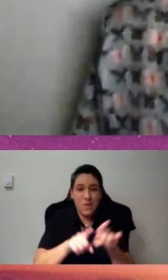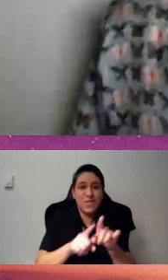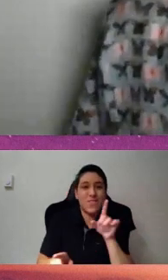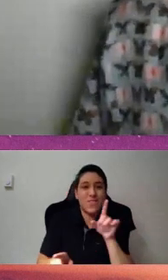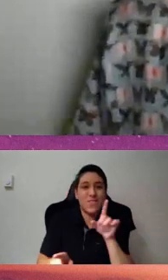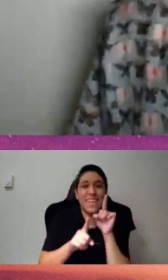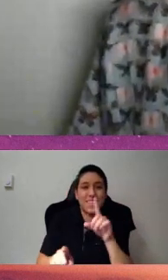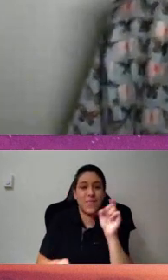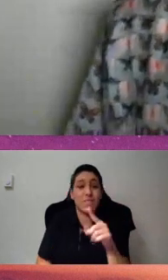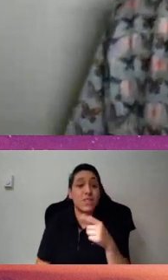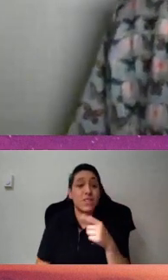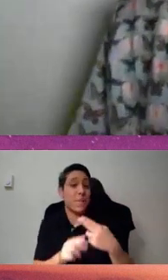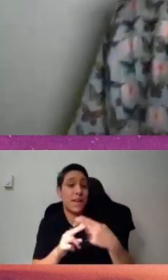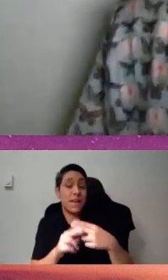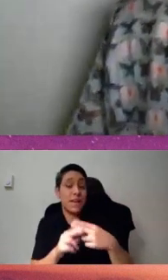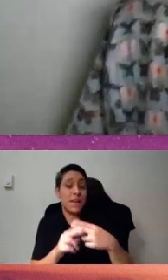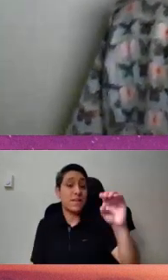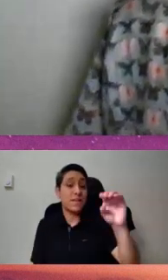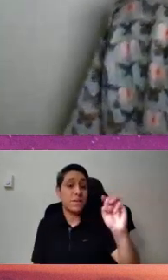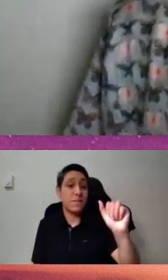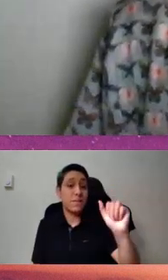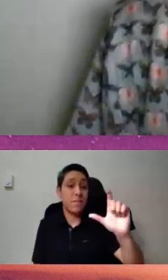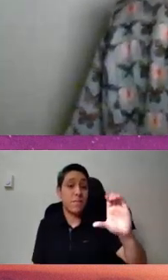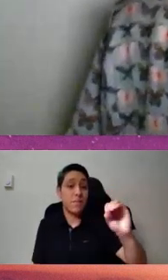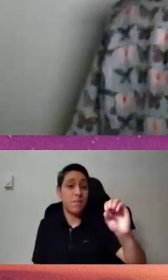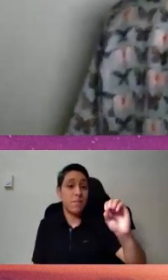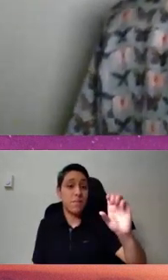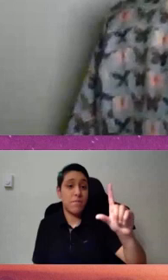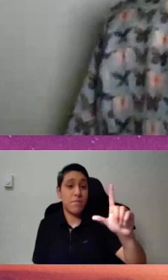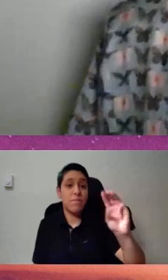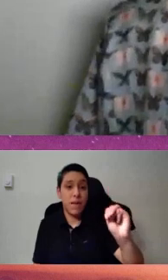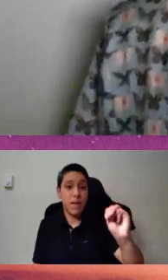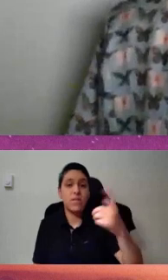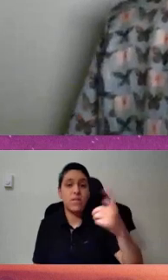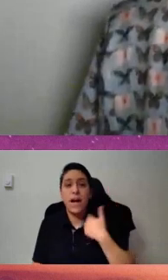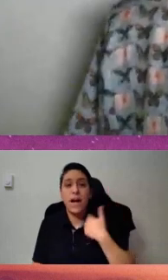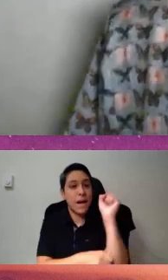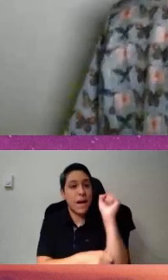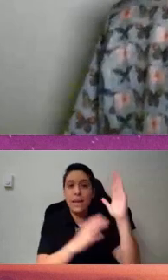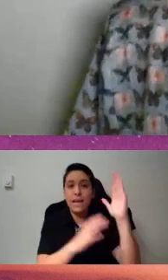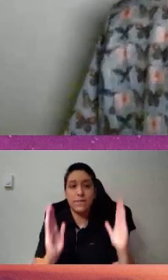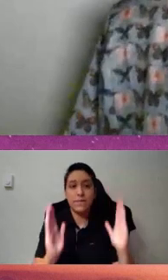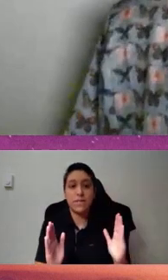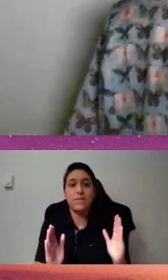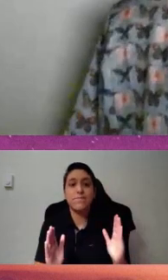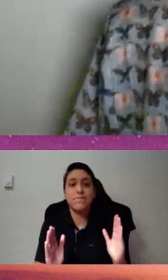Malcolm. I am an activist.